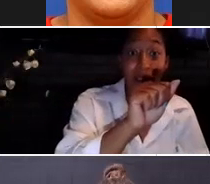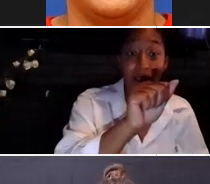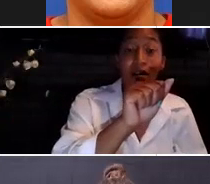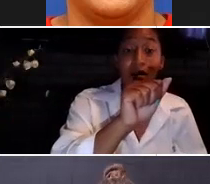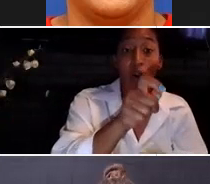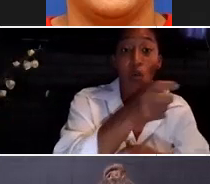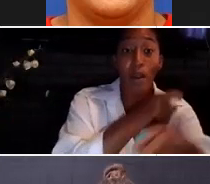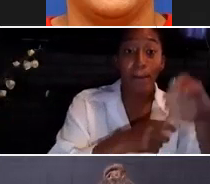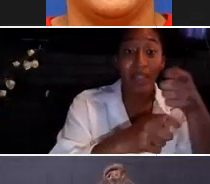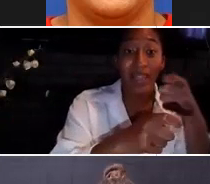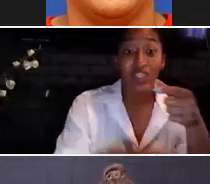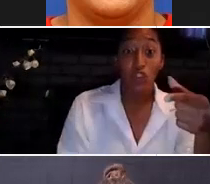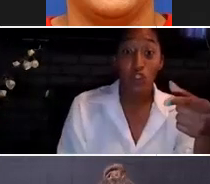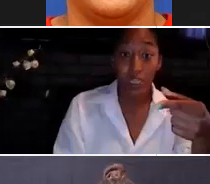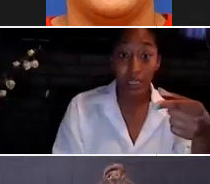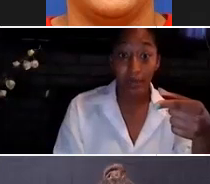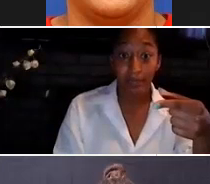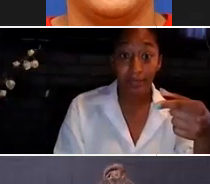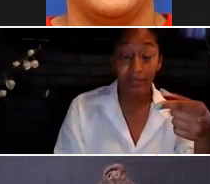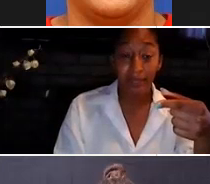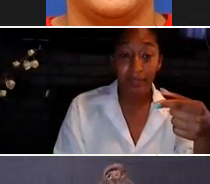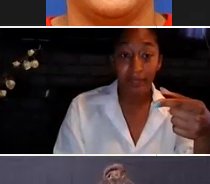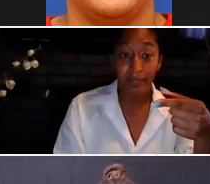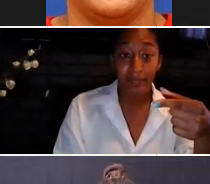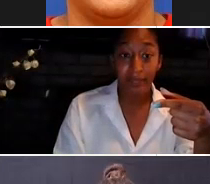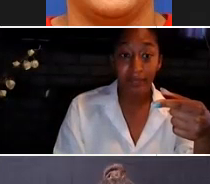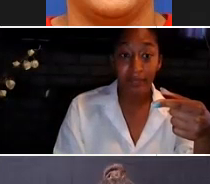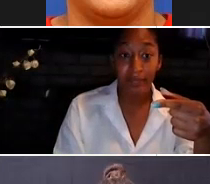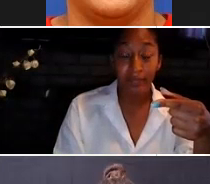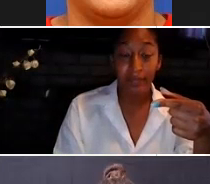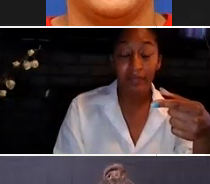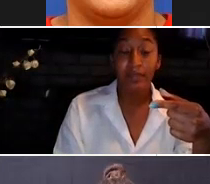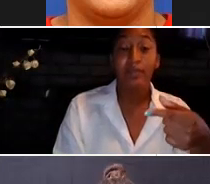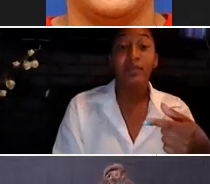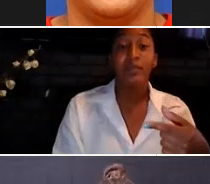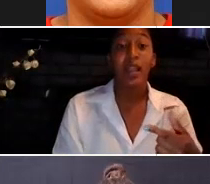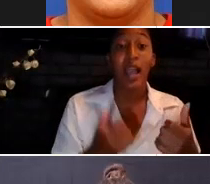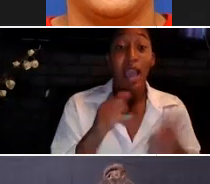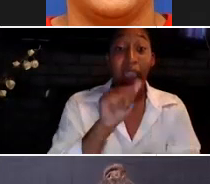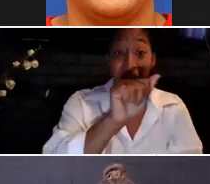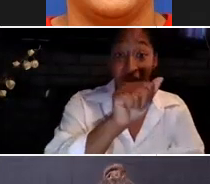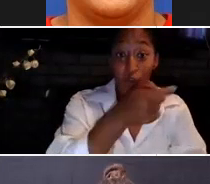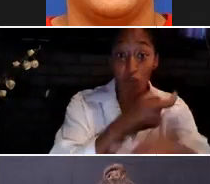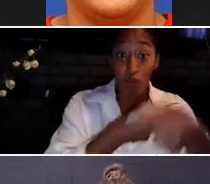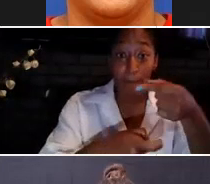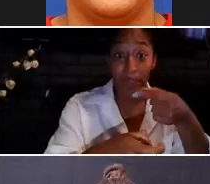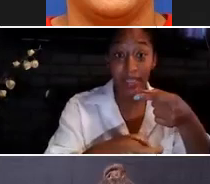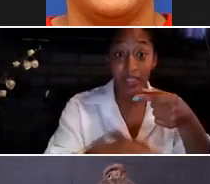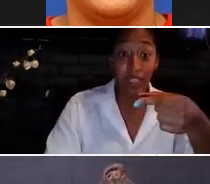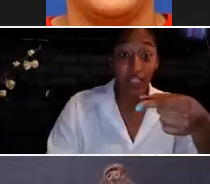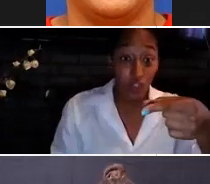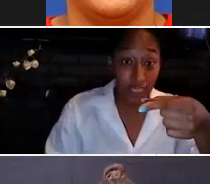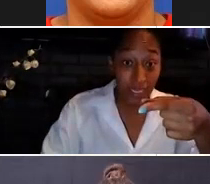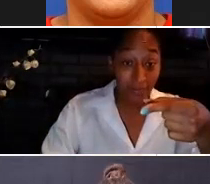only talking about the magnitude. Technically, what you're replacing A with in these equations is minus G